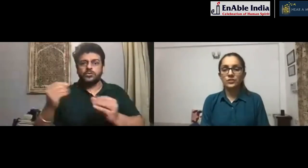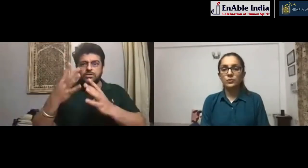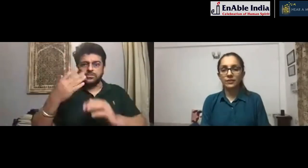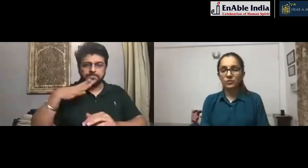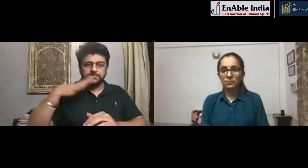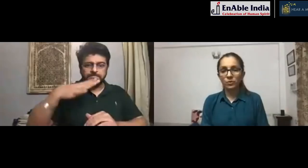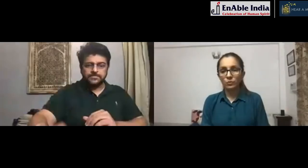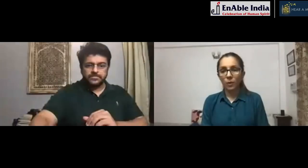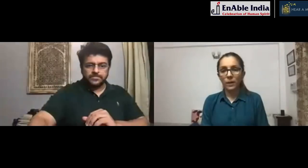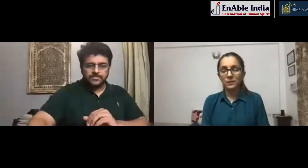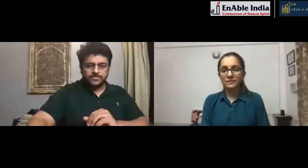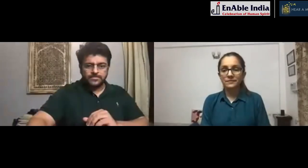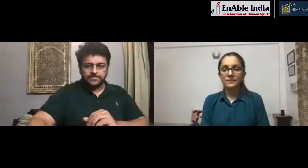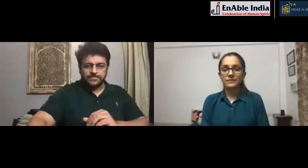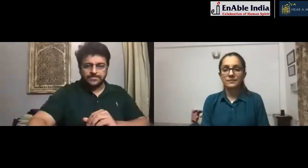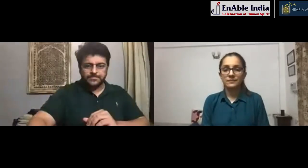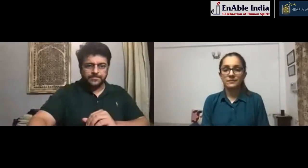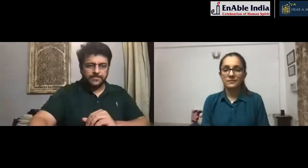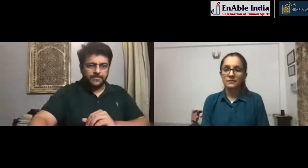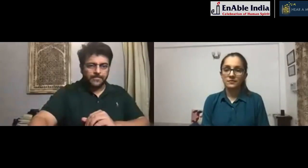We just wait for the poll to pop up.